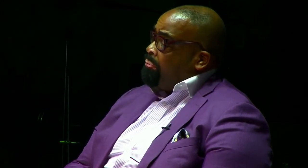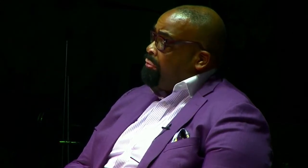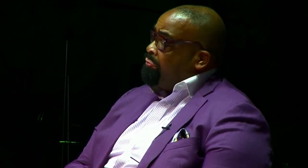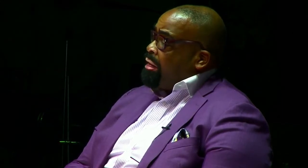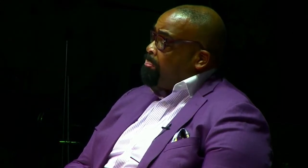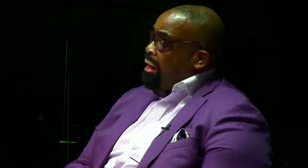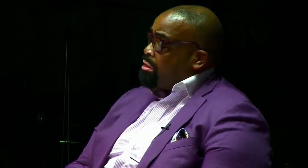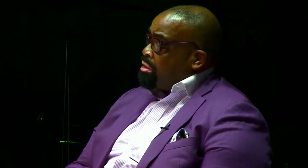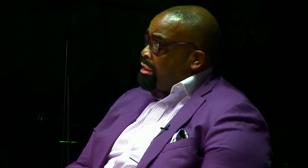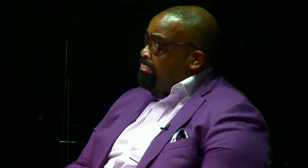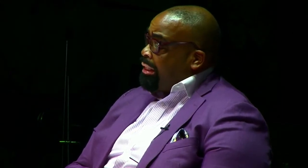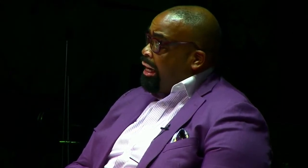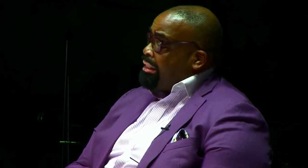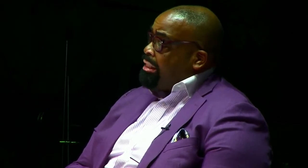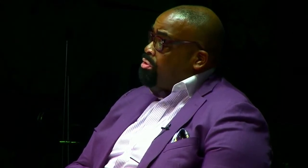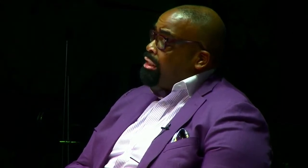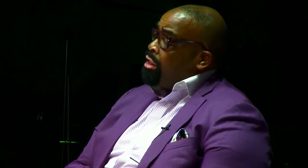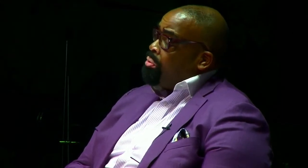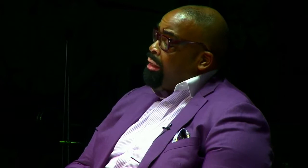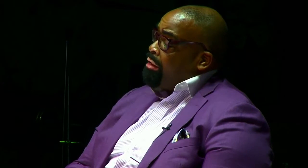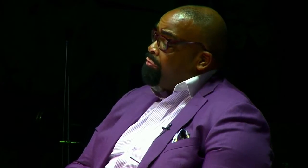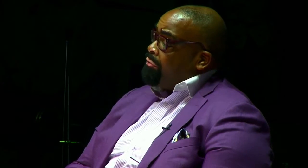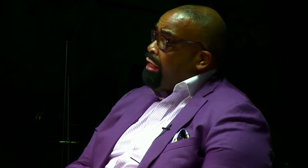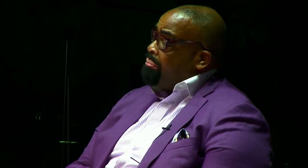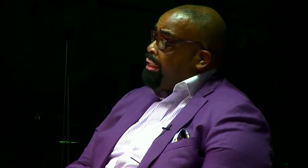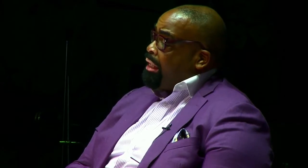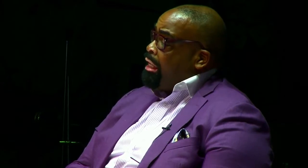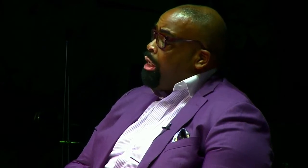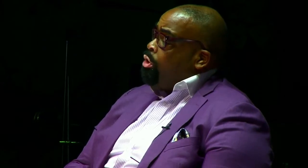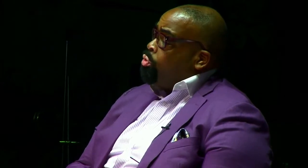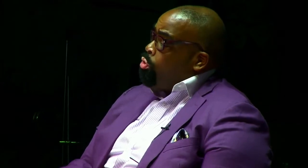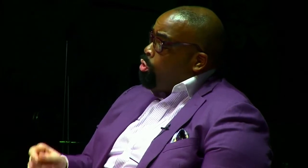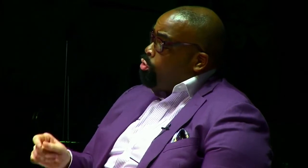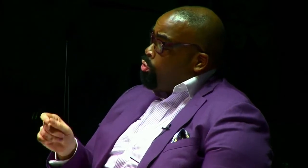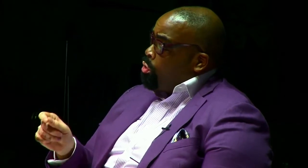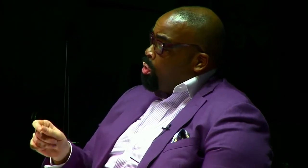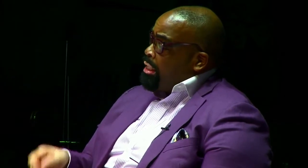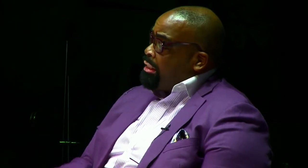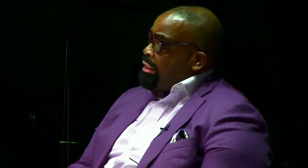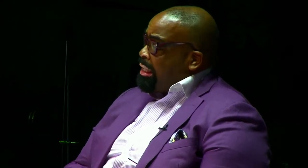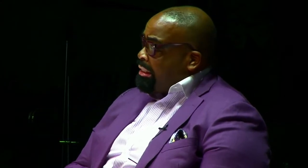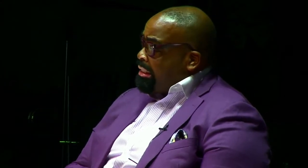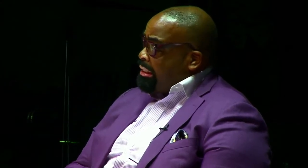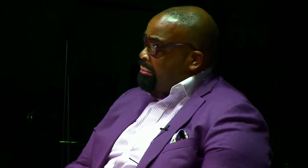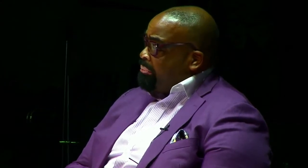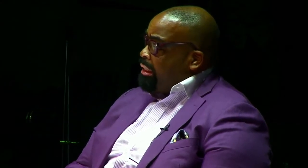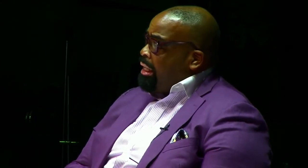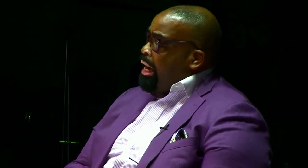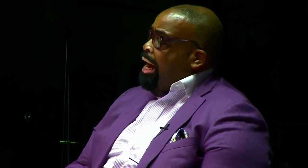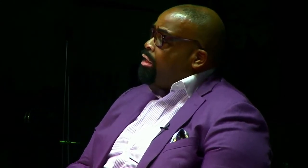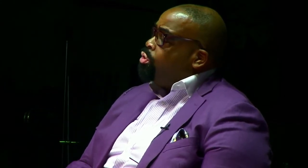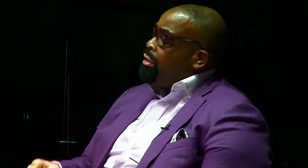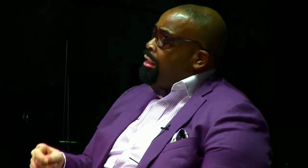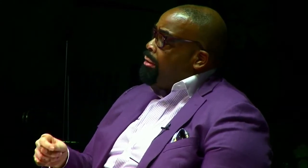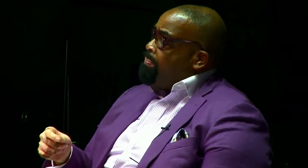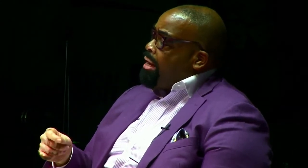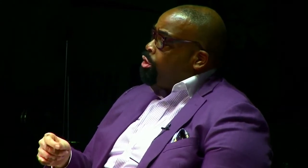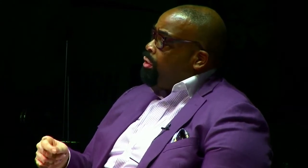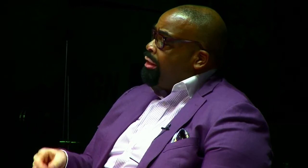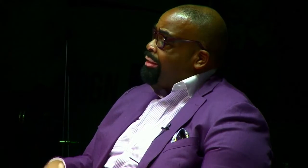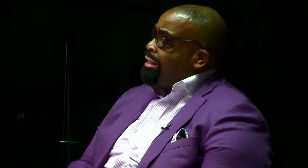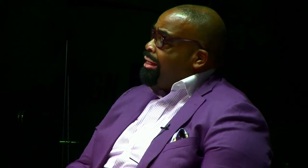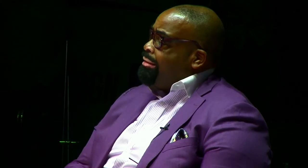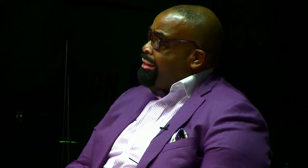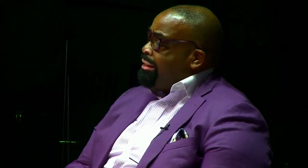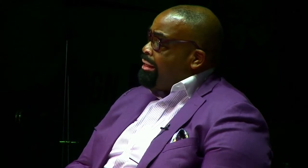step, the very practical step that I intend to take on behalf of the NBA, to go to the lawyers in the National Assembly and to make